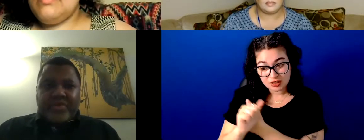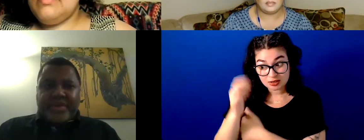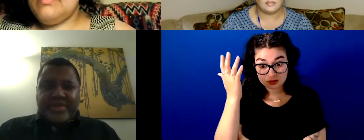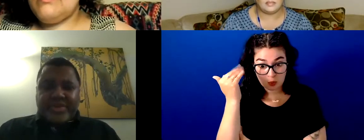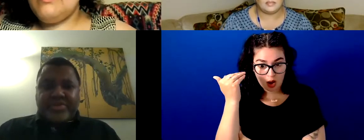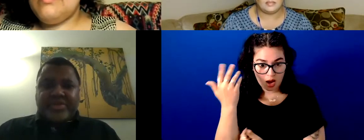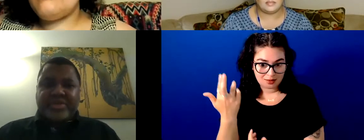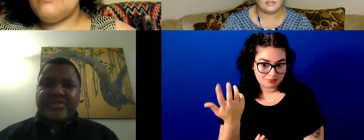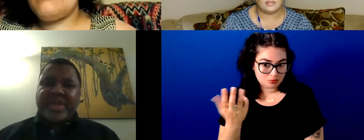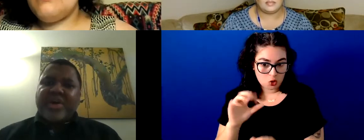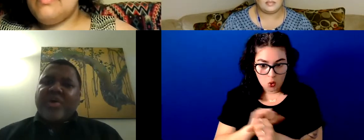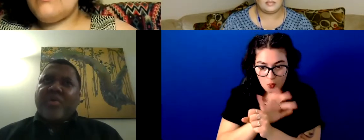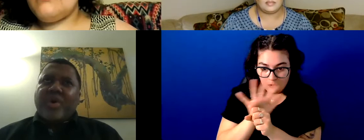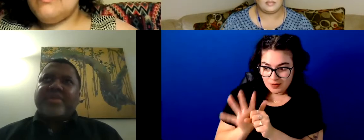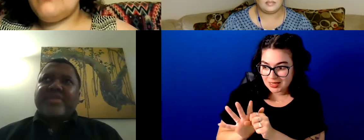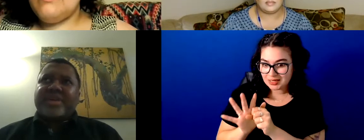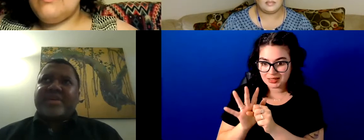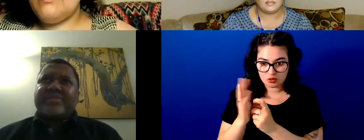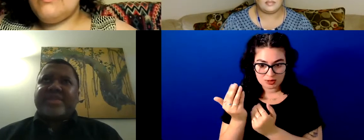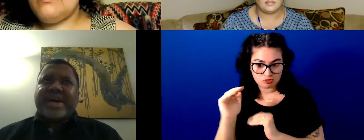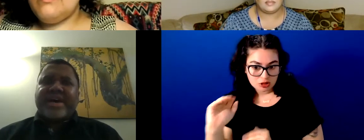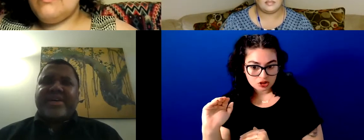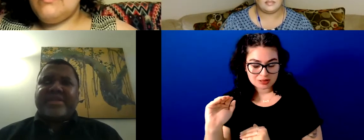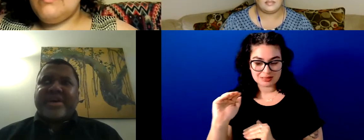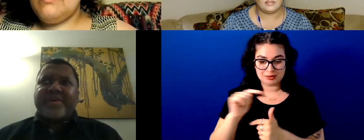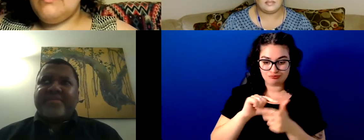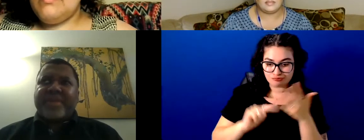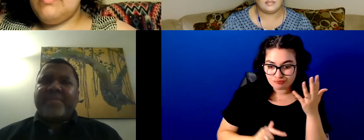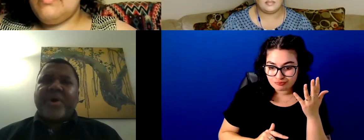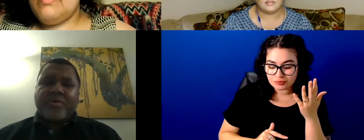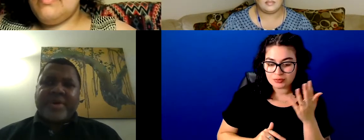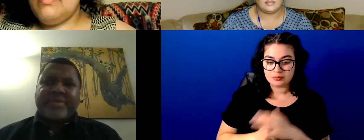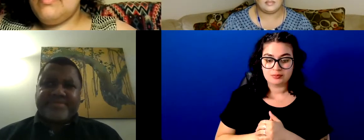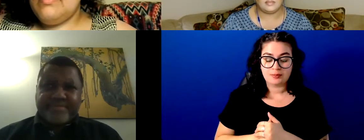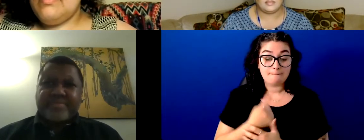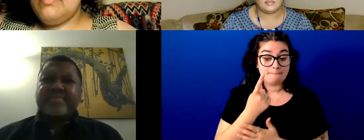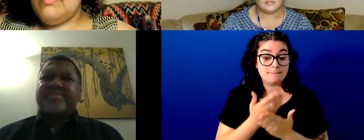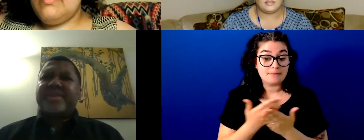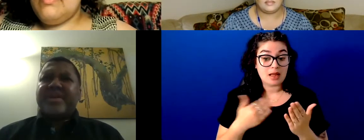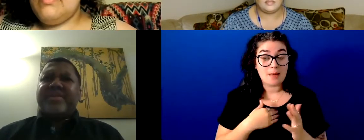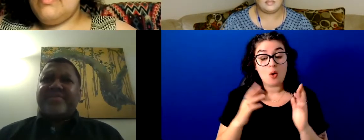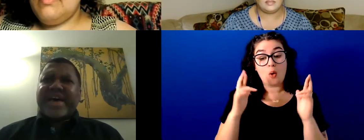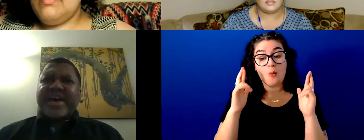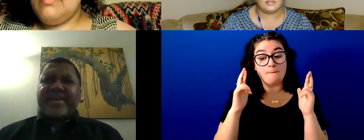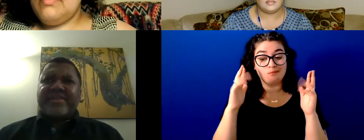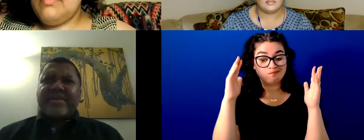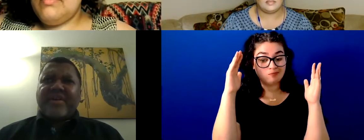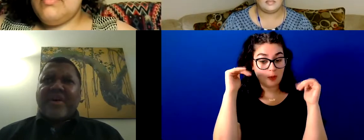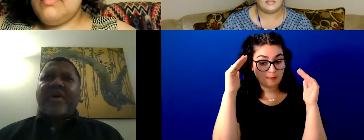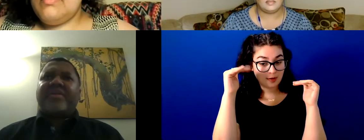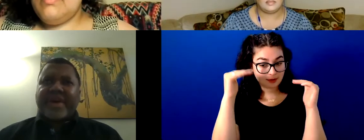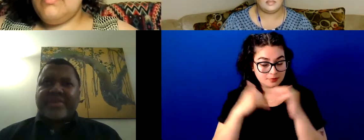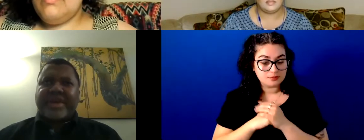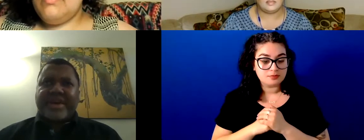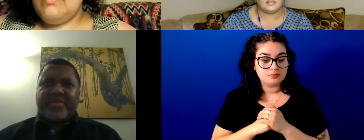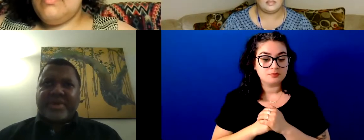of COVID and the restrictions. One of the things that I'm hoping that